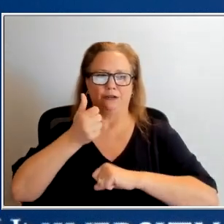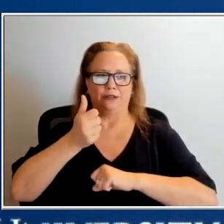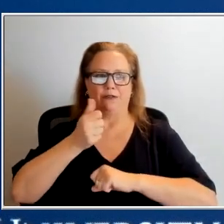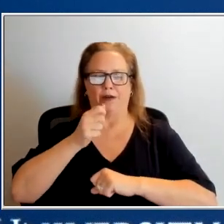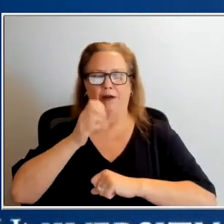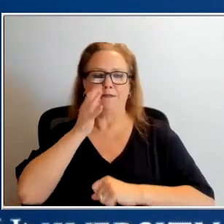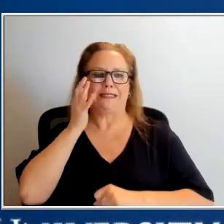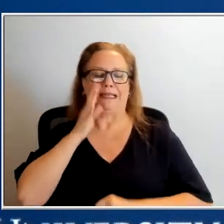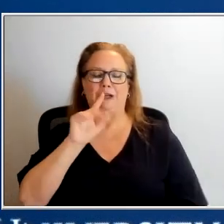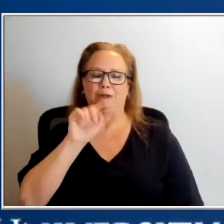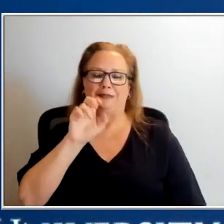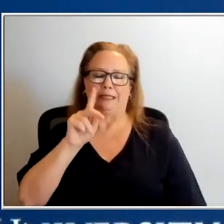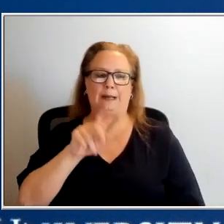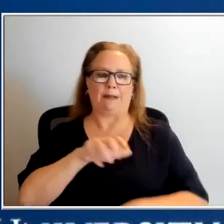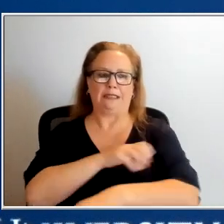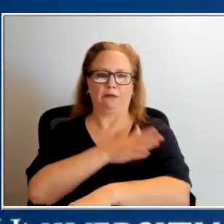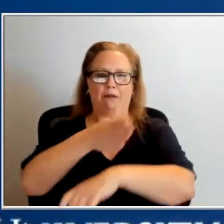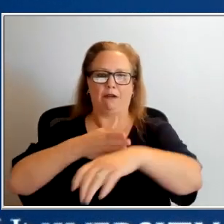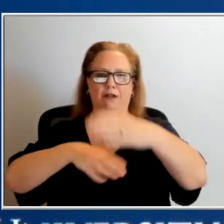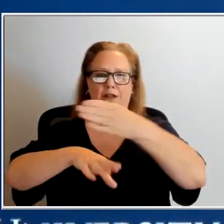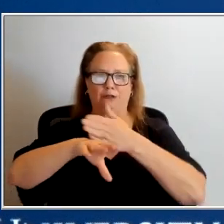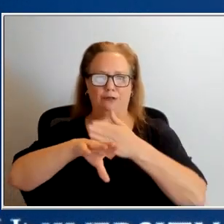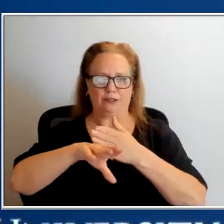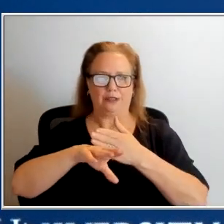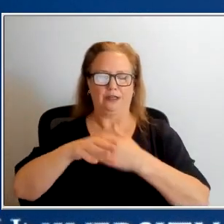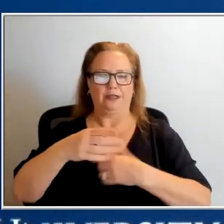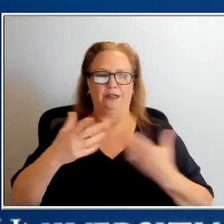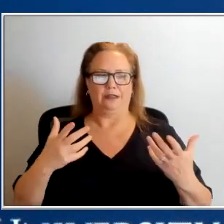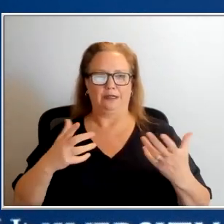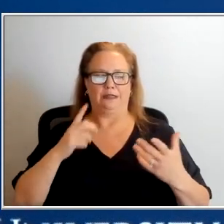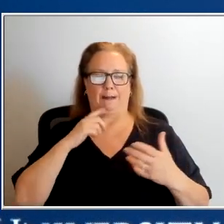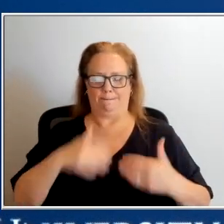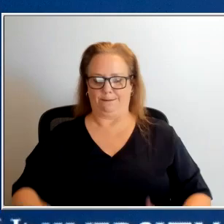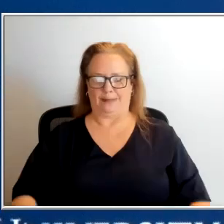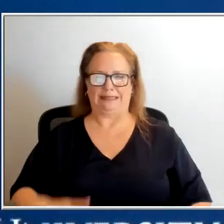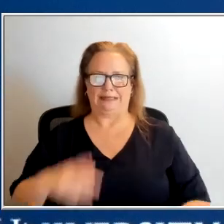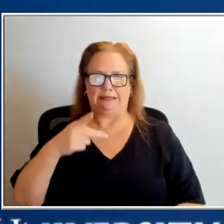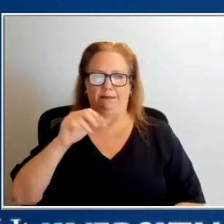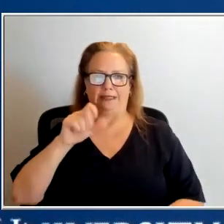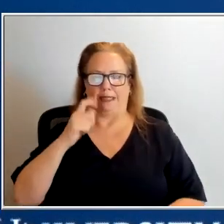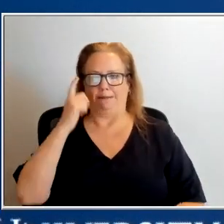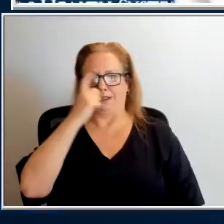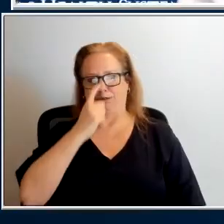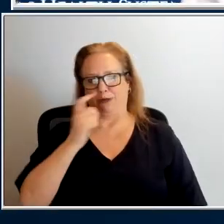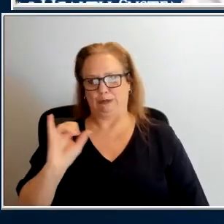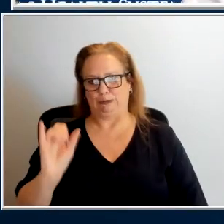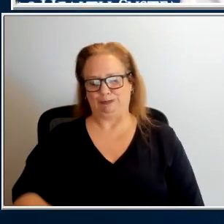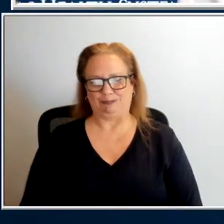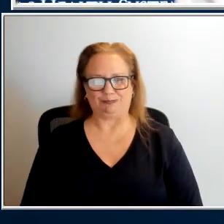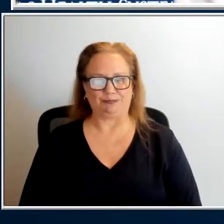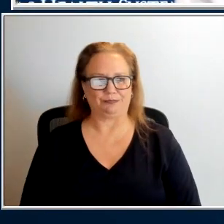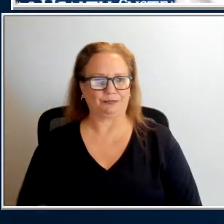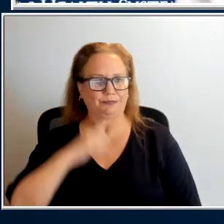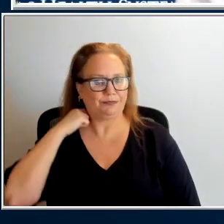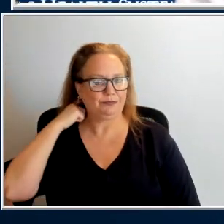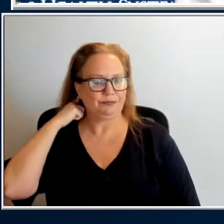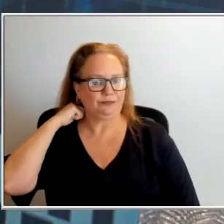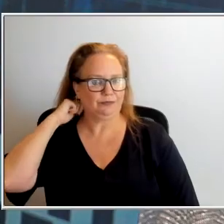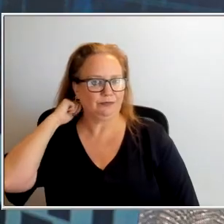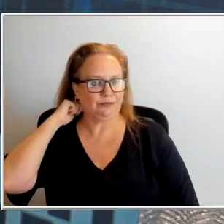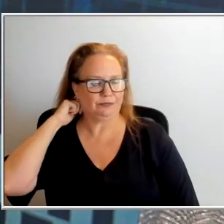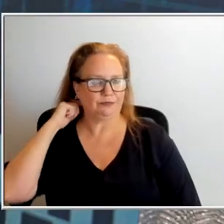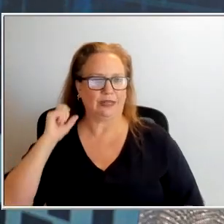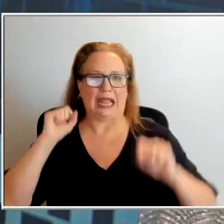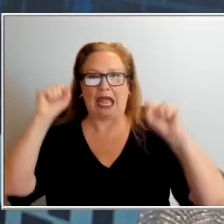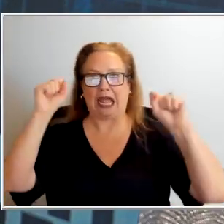tick bites. Wear long clothes, long sleeves and pants, and of course, bug spray for that as well. Here's what I know. Exercise